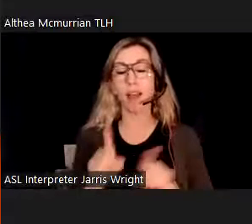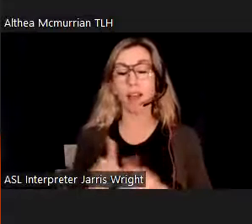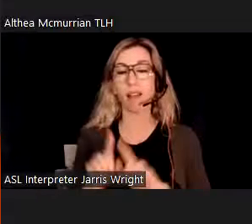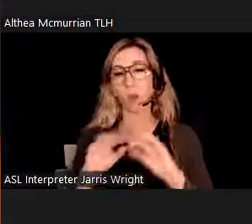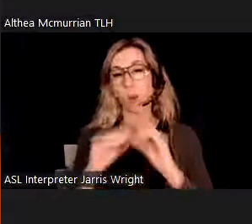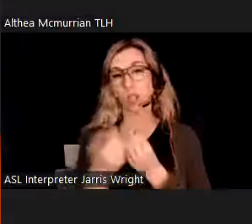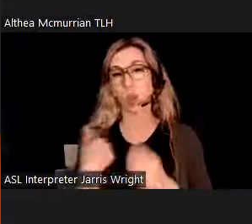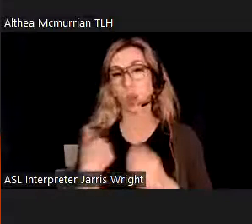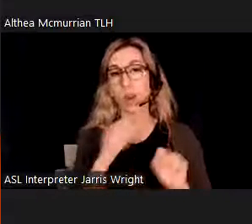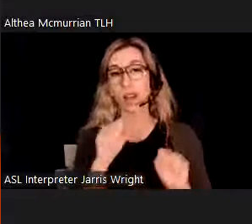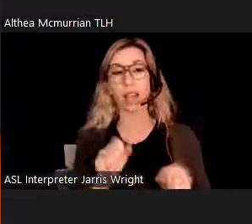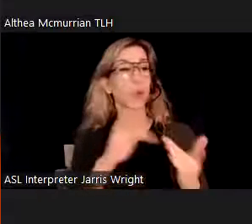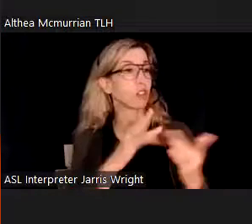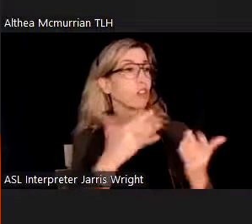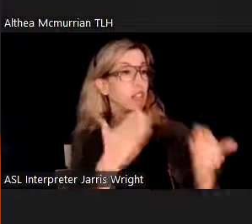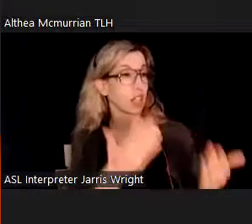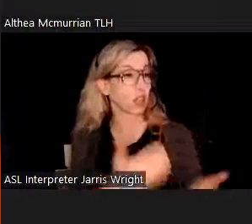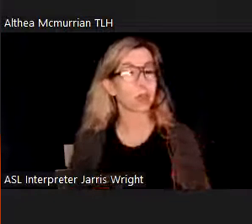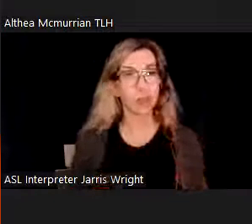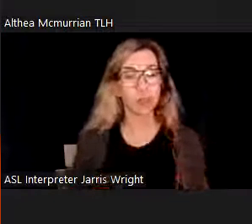can reach out to. Thank you, Anna.